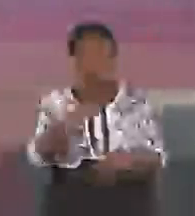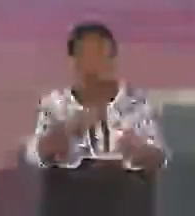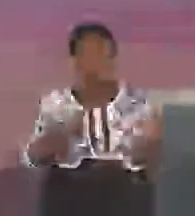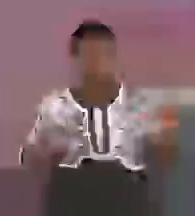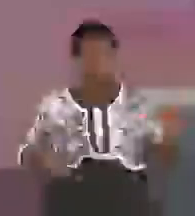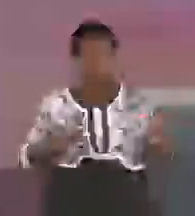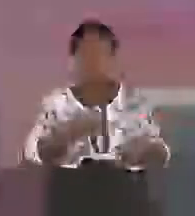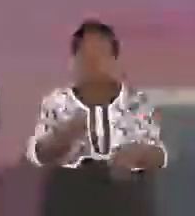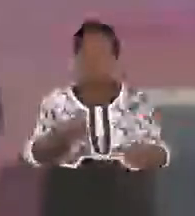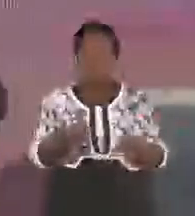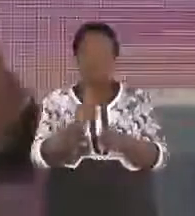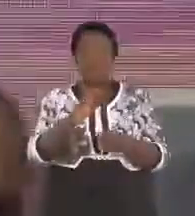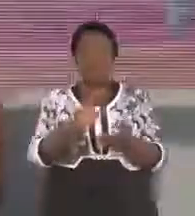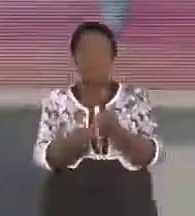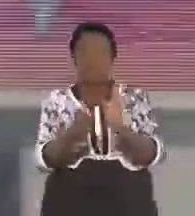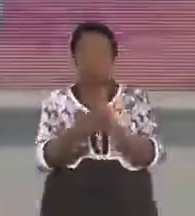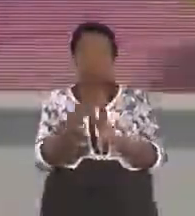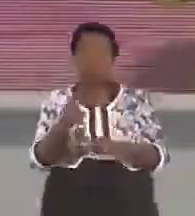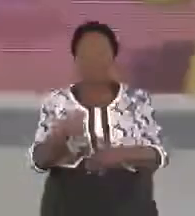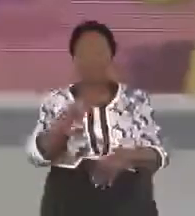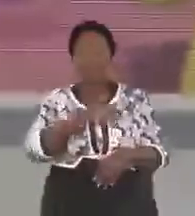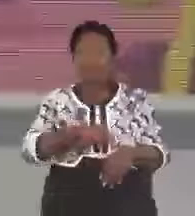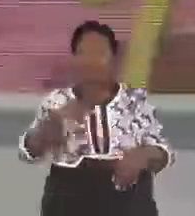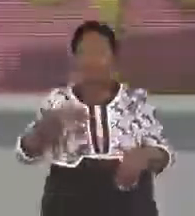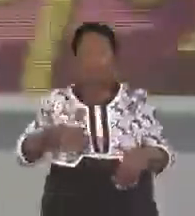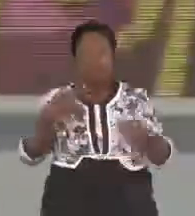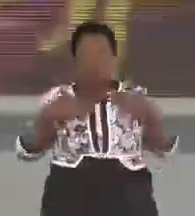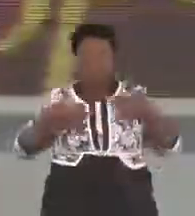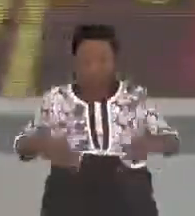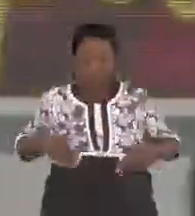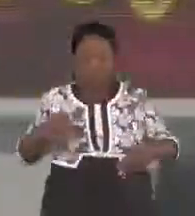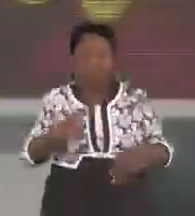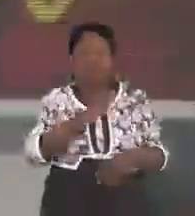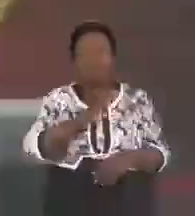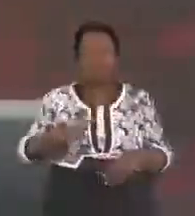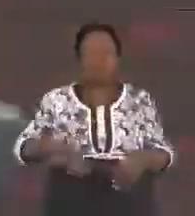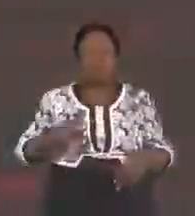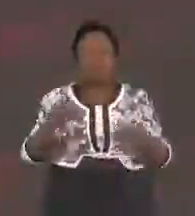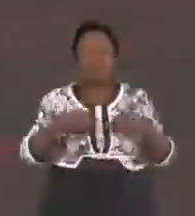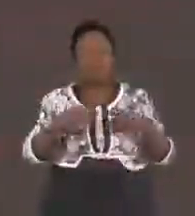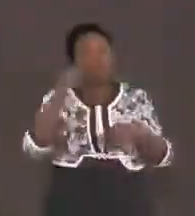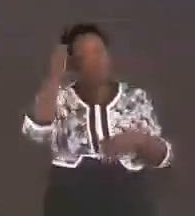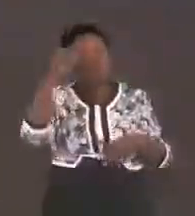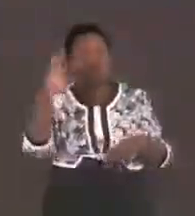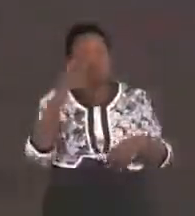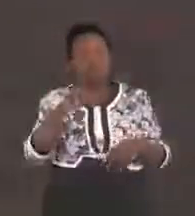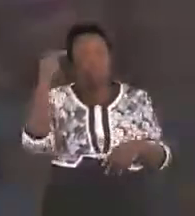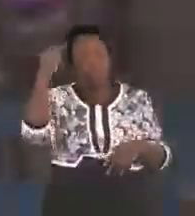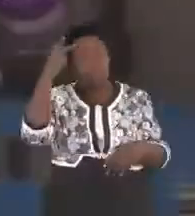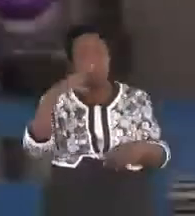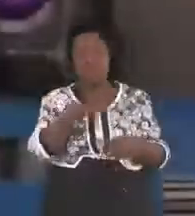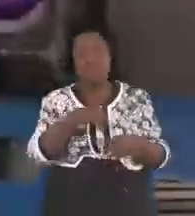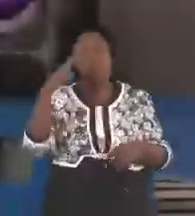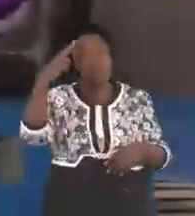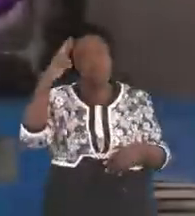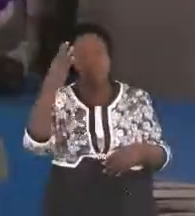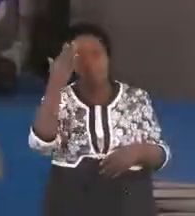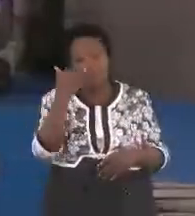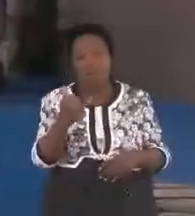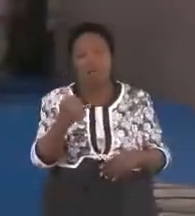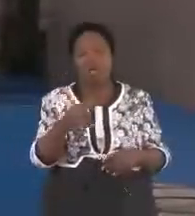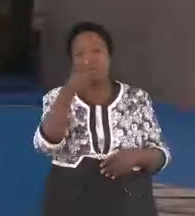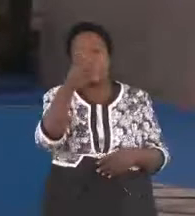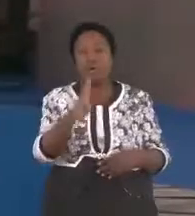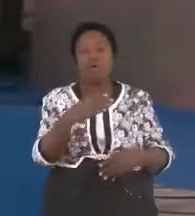body of Christ, you ought to be thinking about the purpose, about the reason why God made you